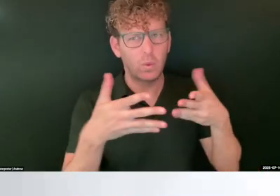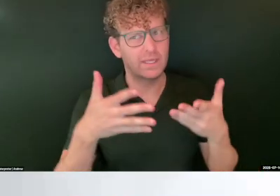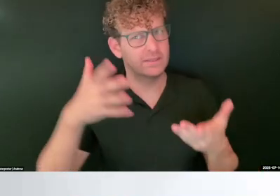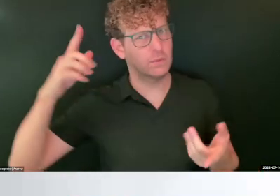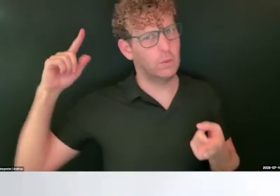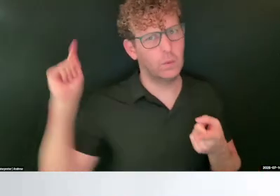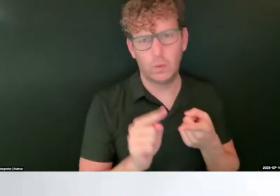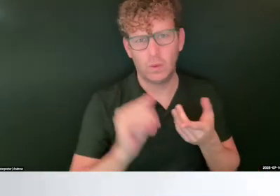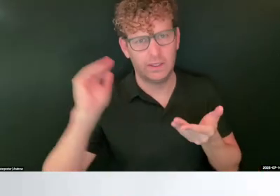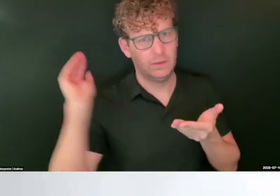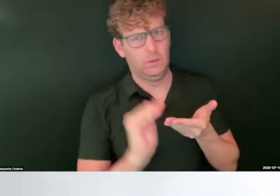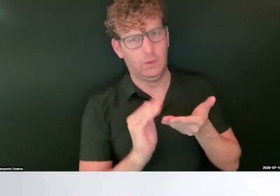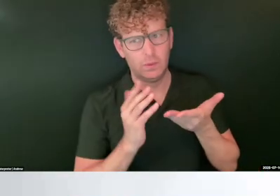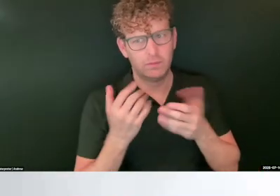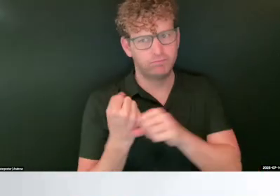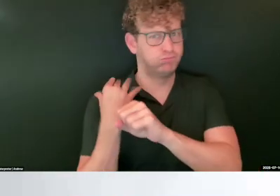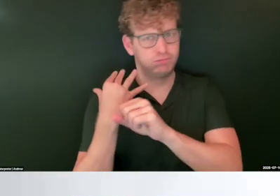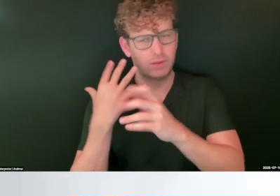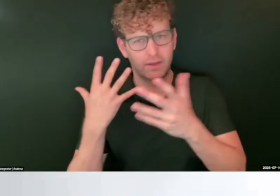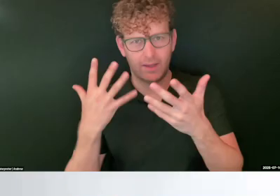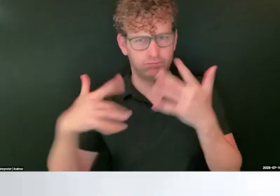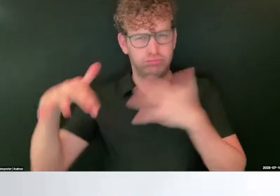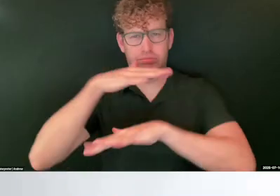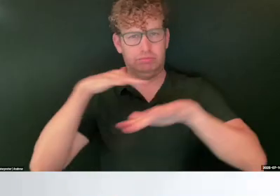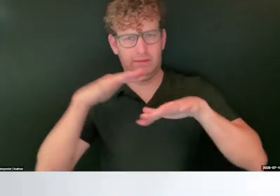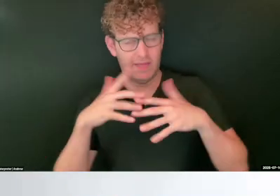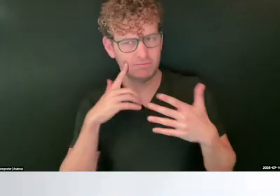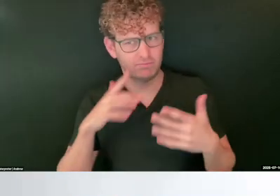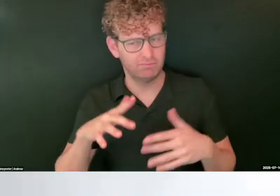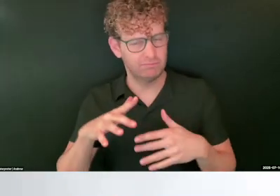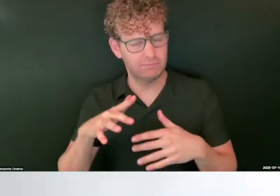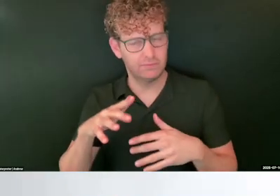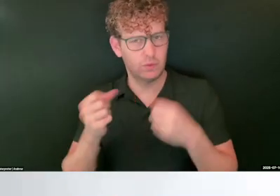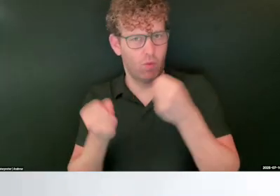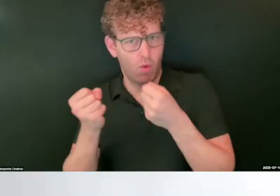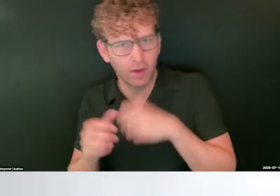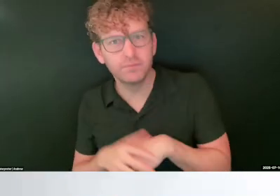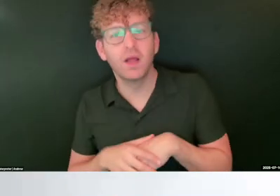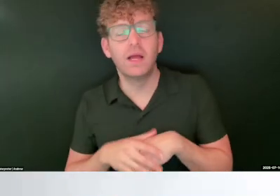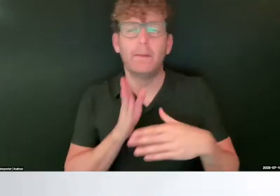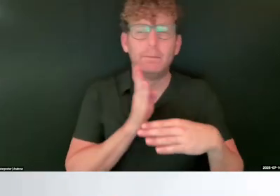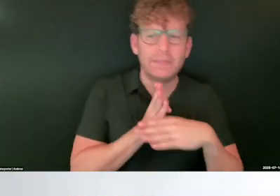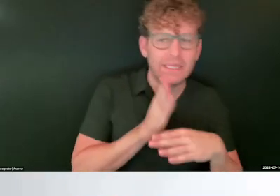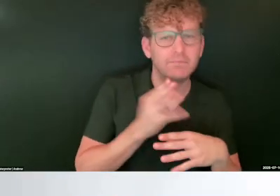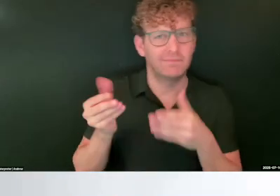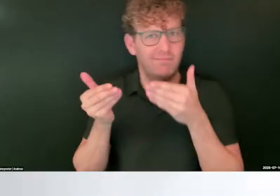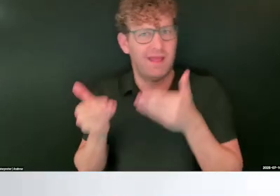reductions in emissions from light-duty vehicles, as well as medium and heavy-duty on- and off-road vehicles and